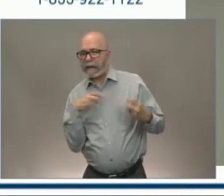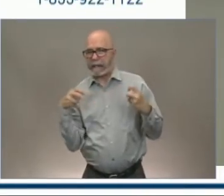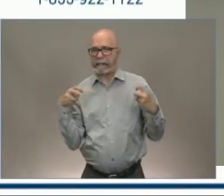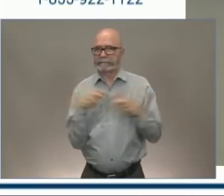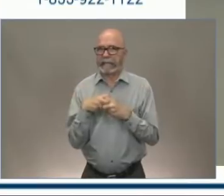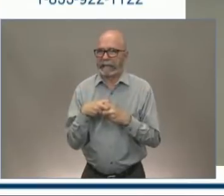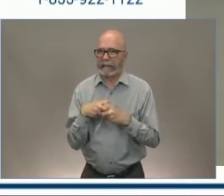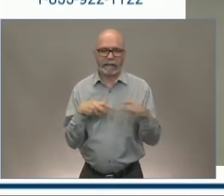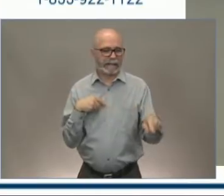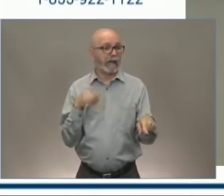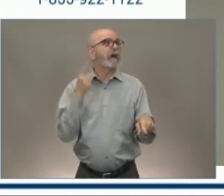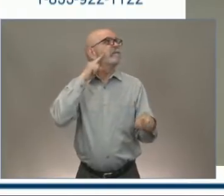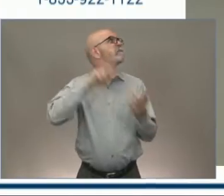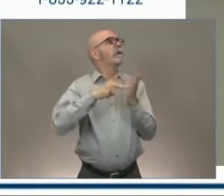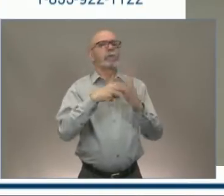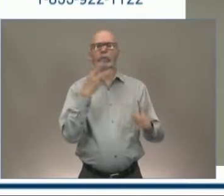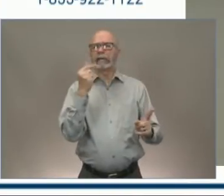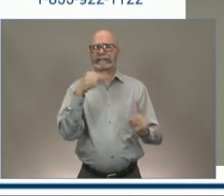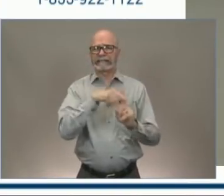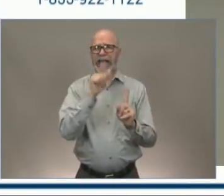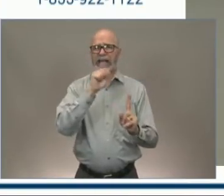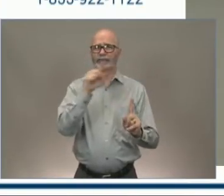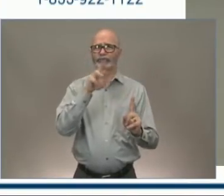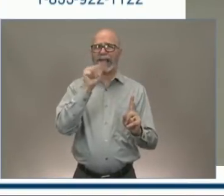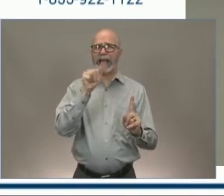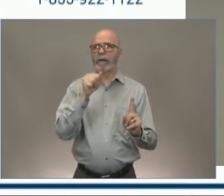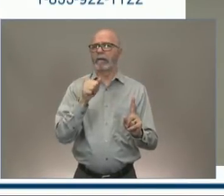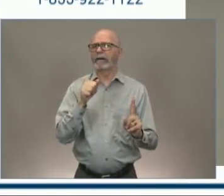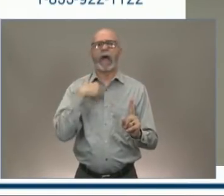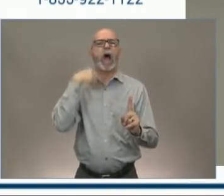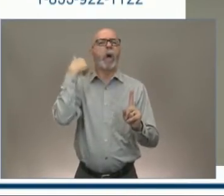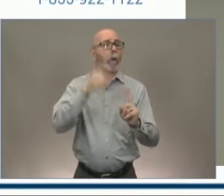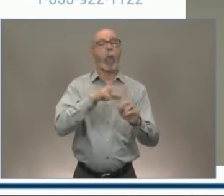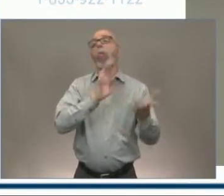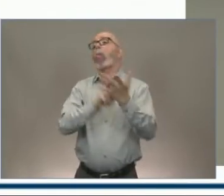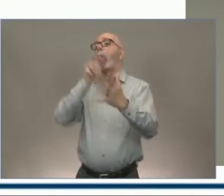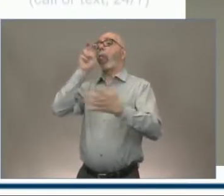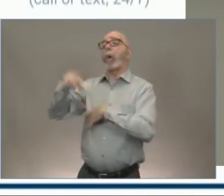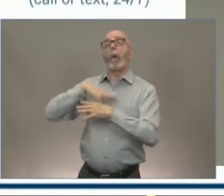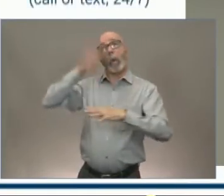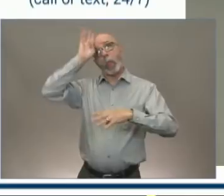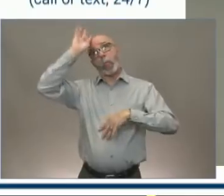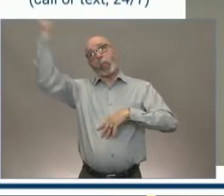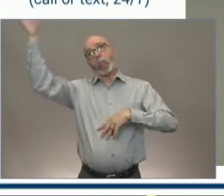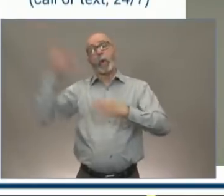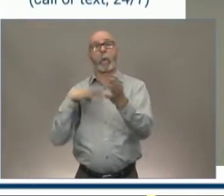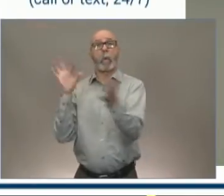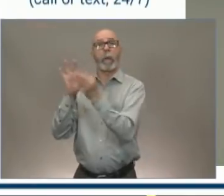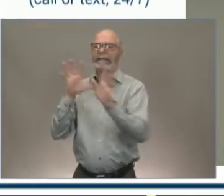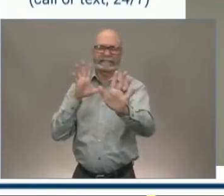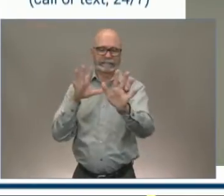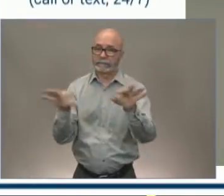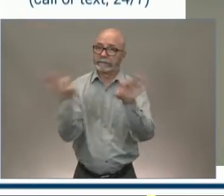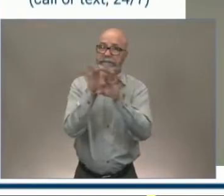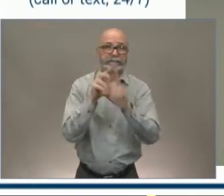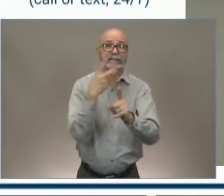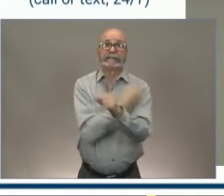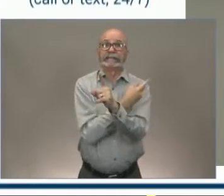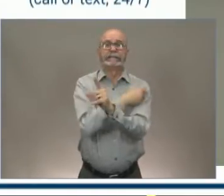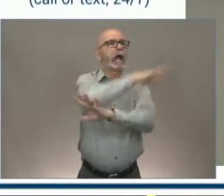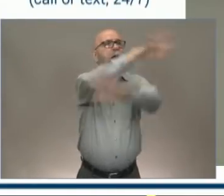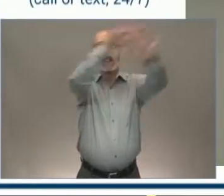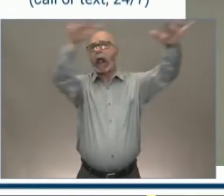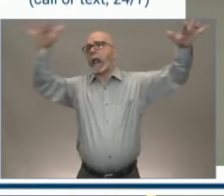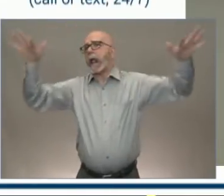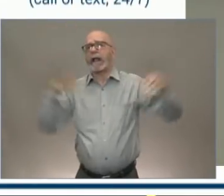doesn't take us off target with our main program, which is rolling out the AstraZeneca and the Pfizer